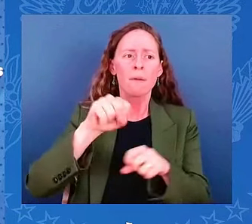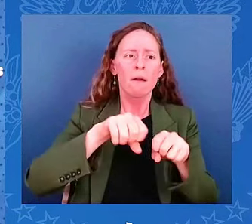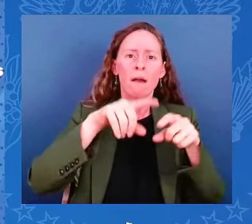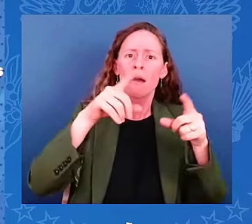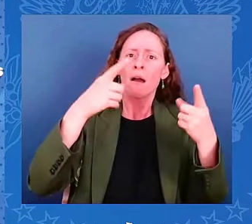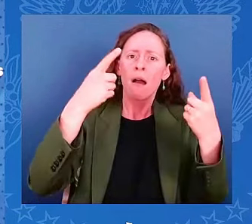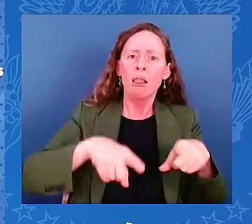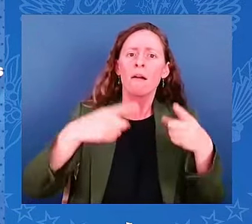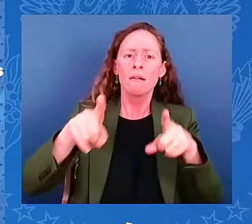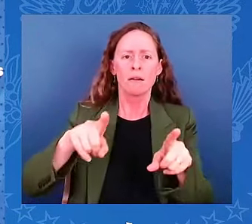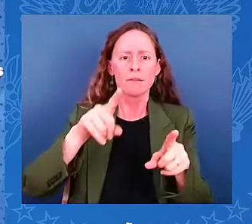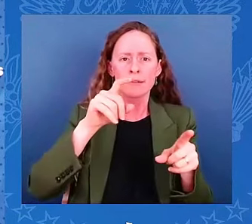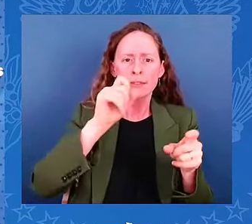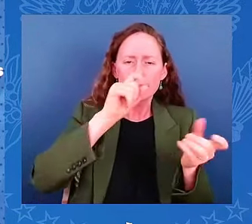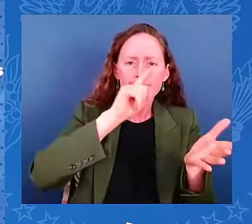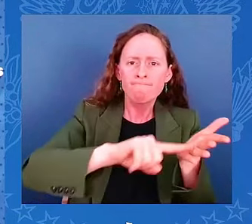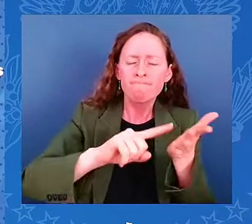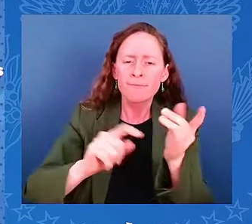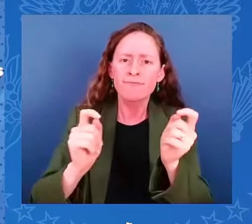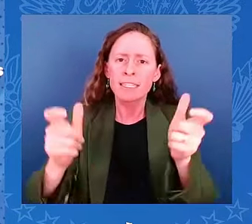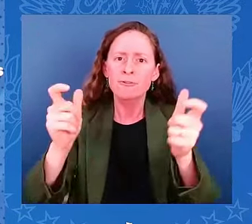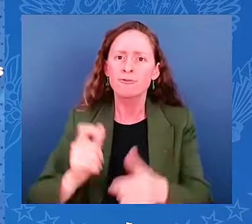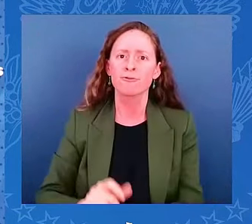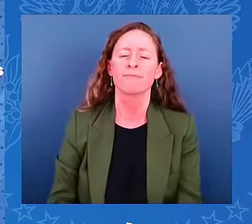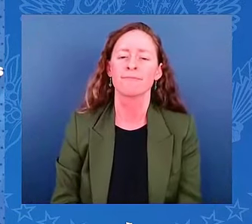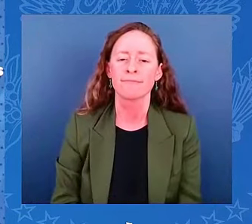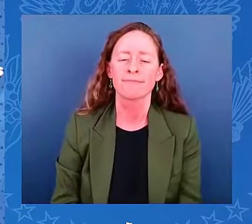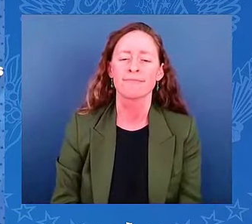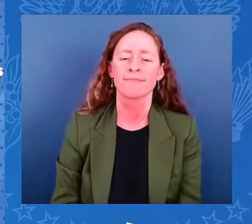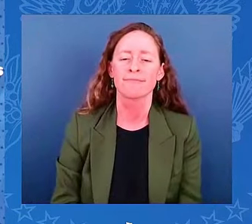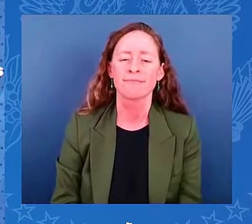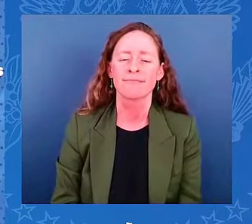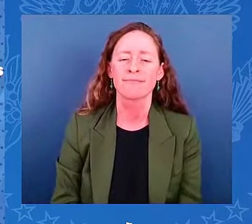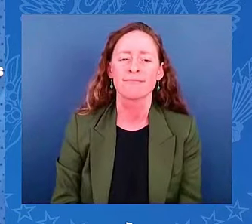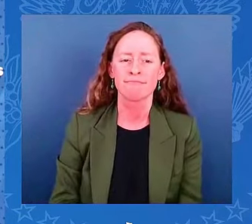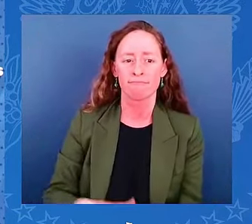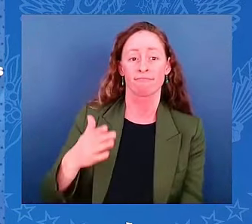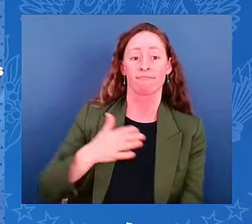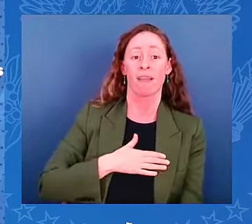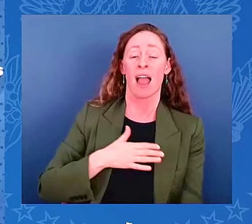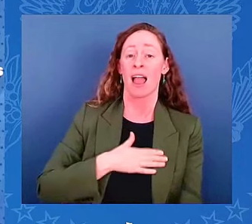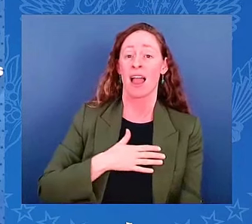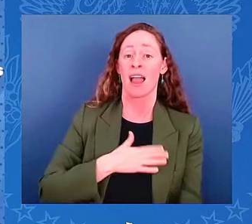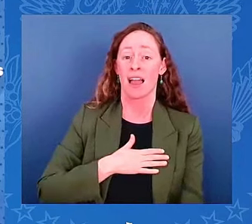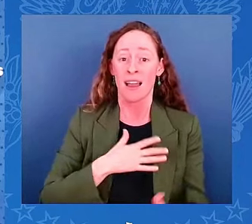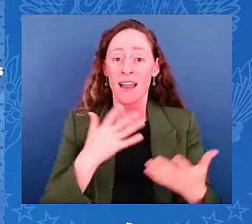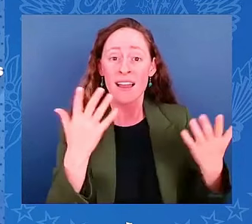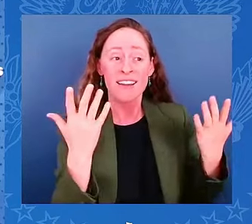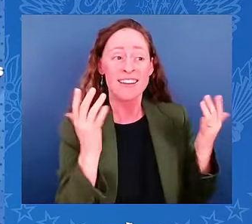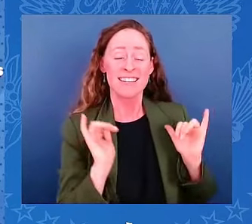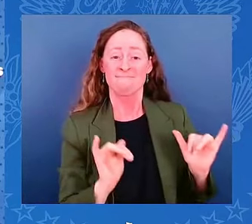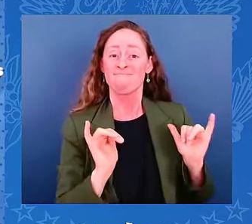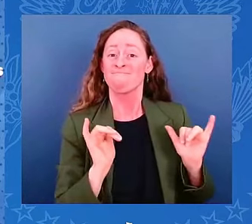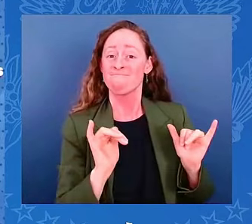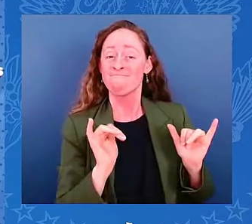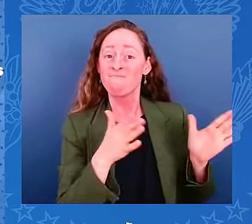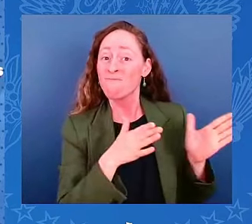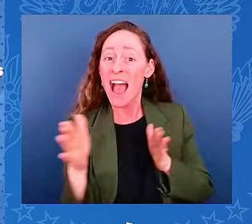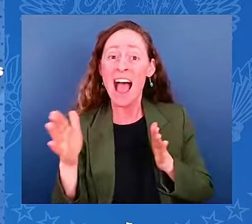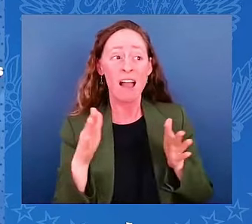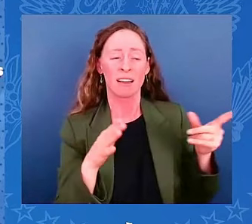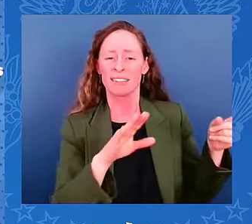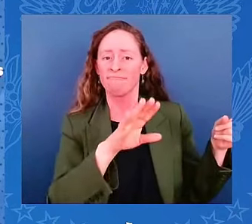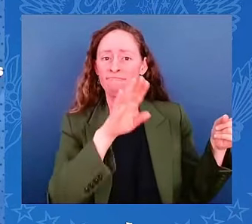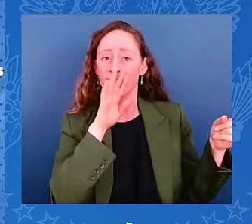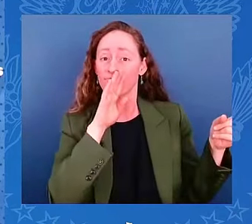say. The Congressional Republicans oppose all of these, every one of these. Instead of trying to stop our ban on ghost gun kits